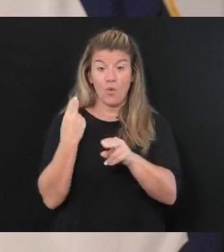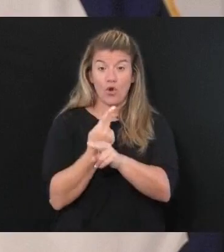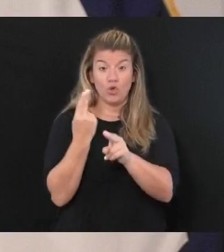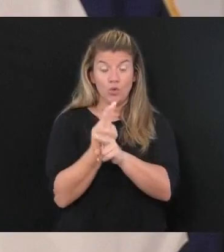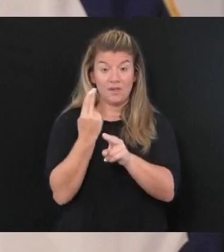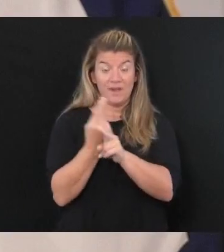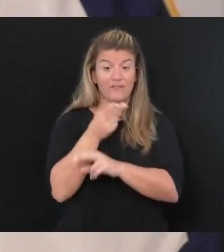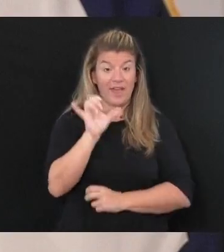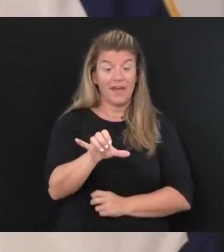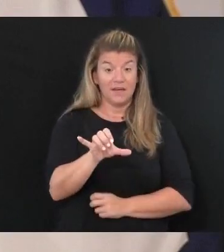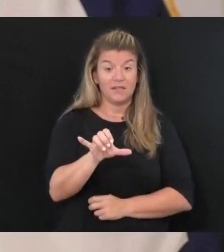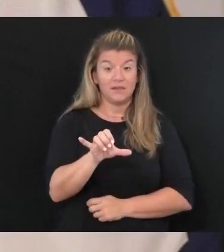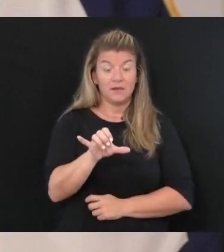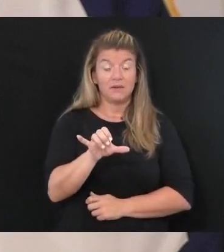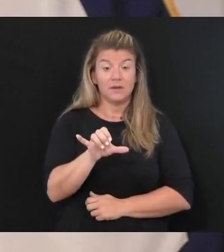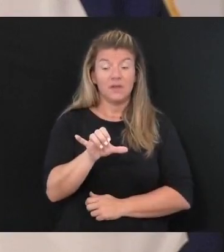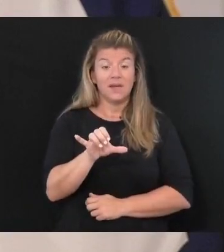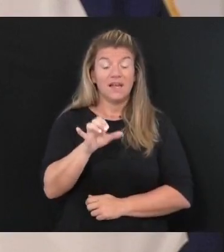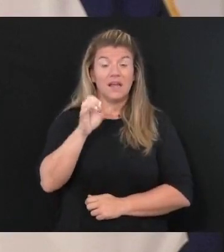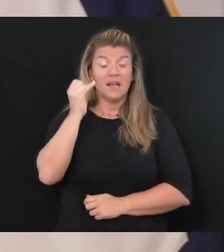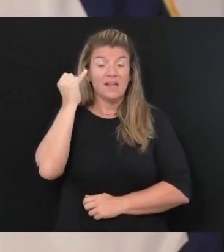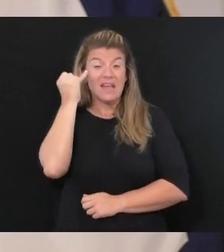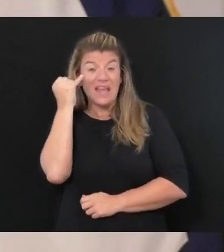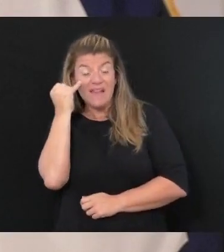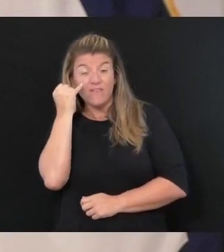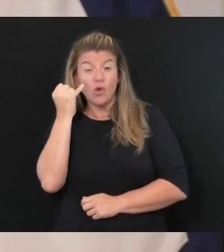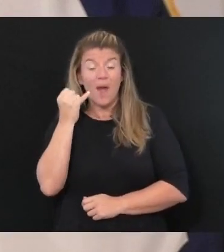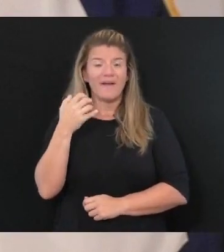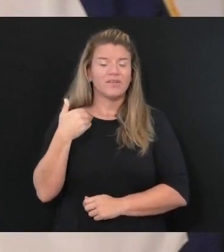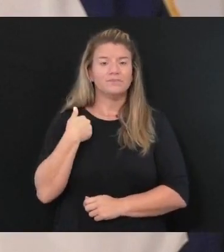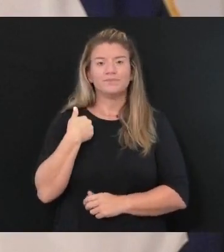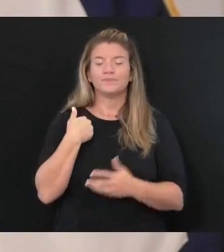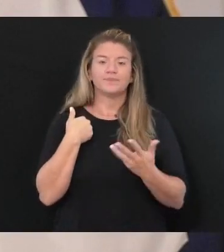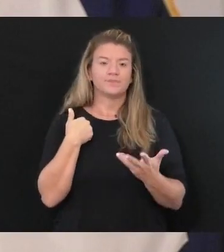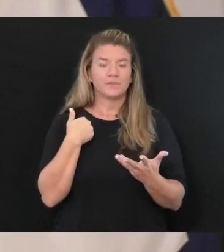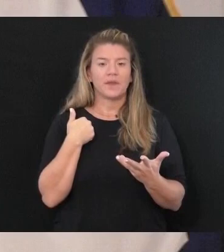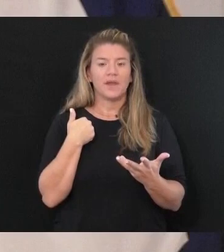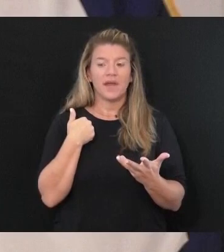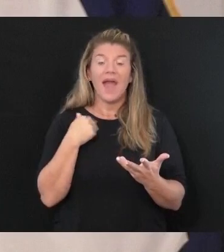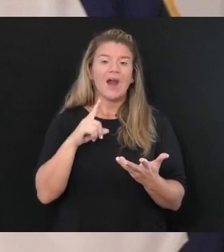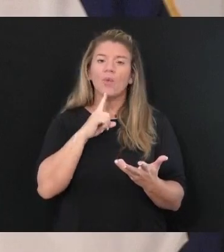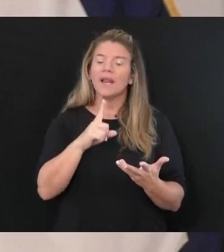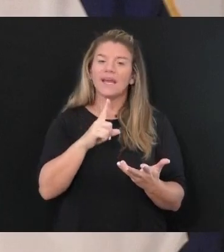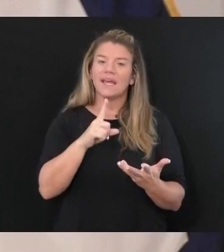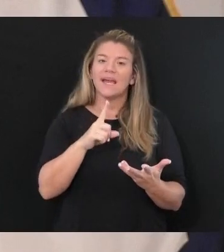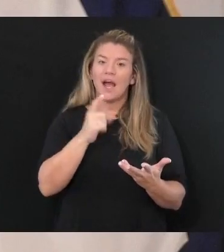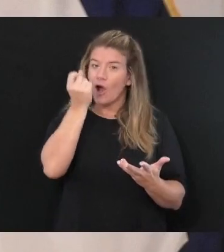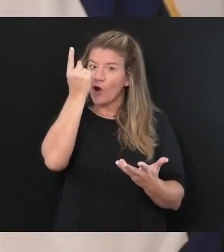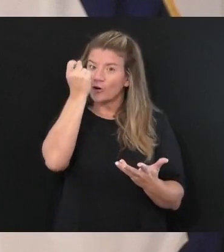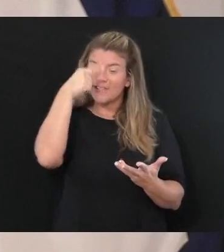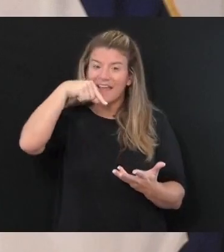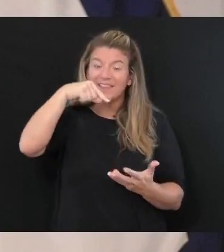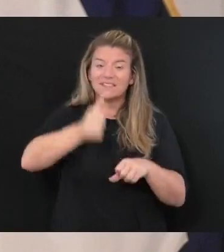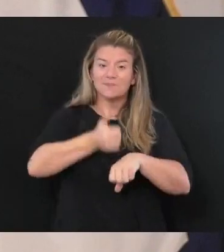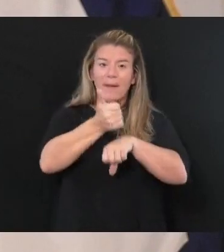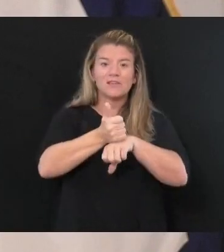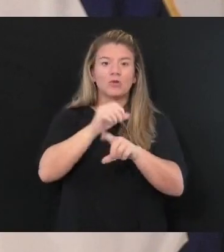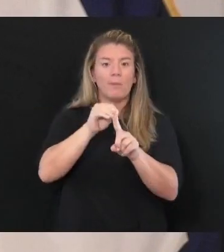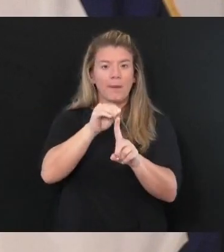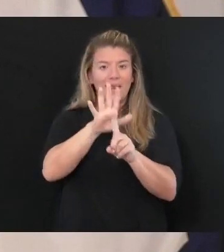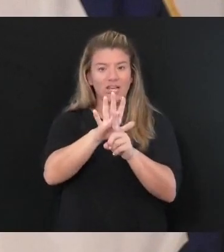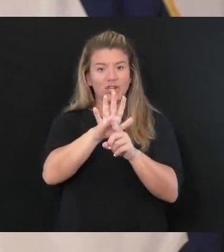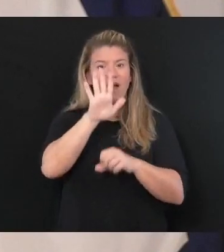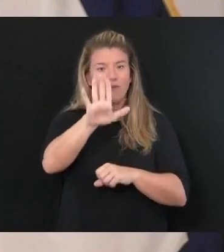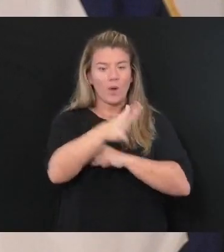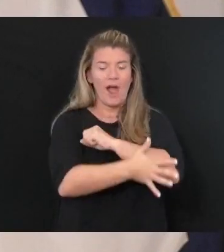that are, if you have, and this all will be based on a population basis in the